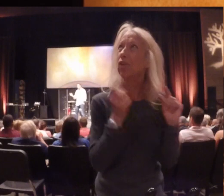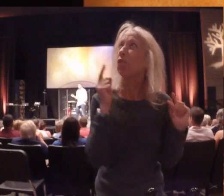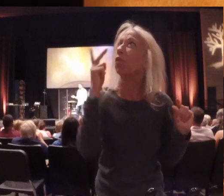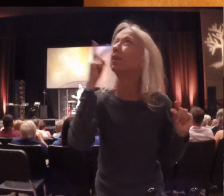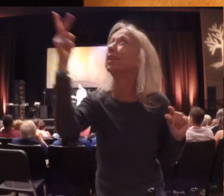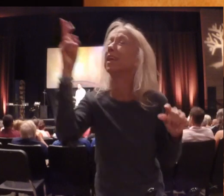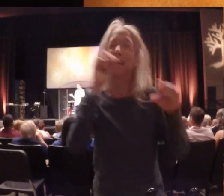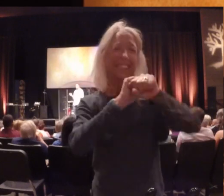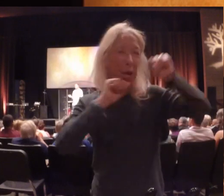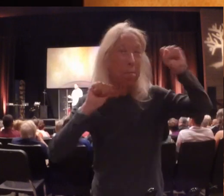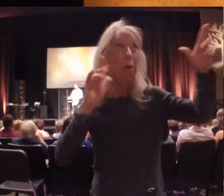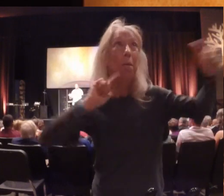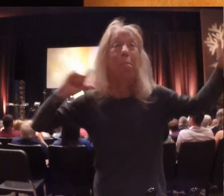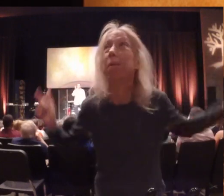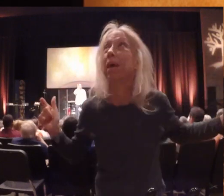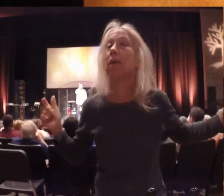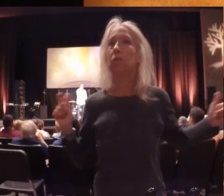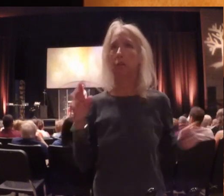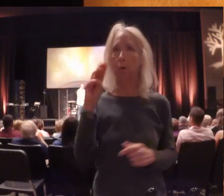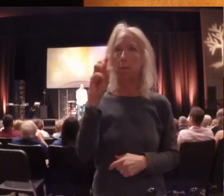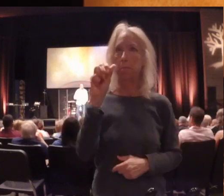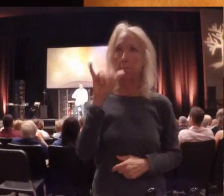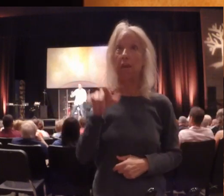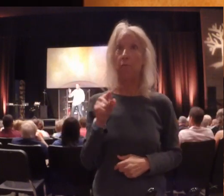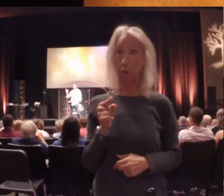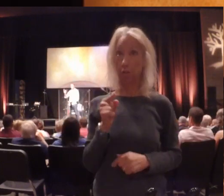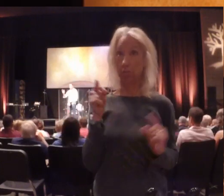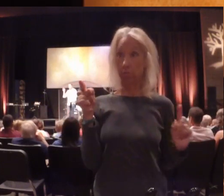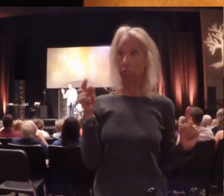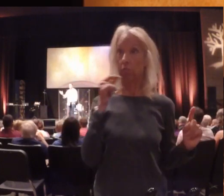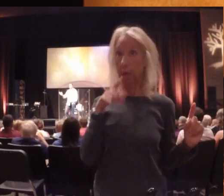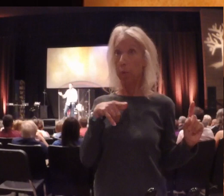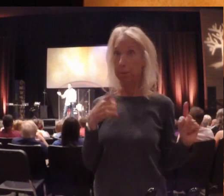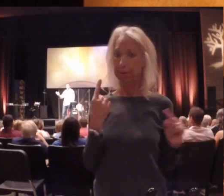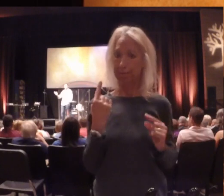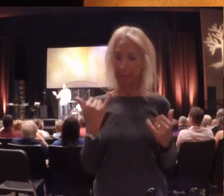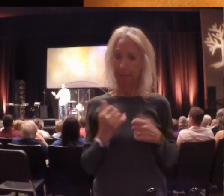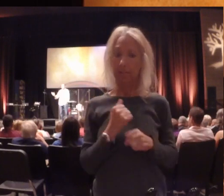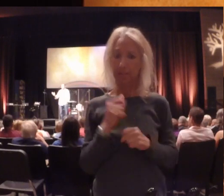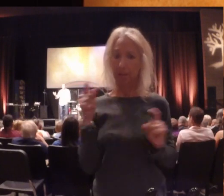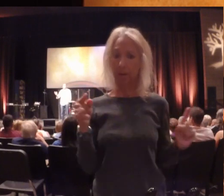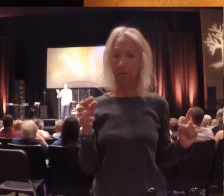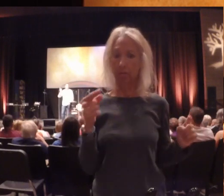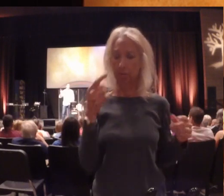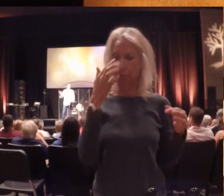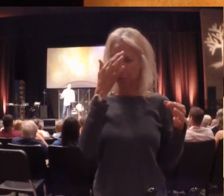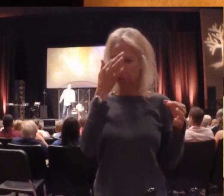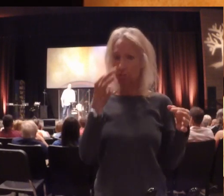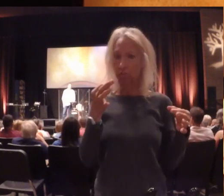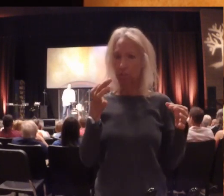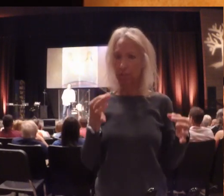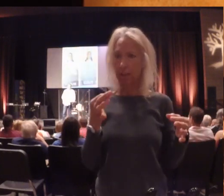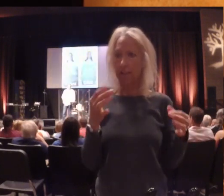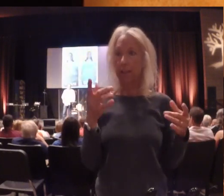so I can see some big differences in my life. So May 1st, she commits this. May 1st of this year, 2015,